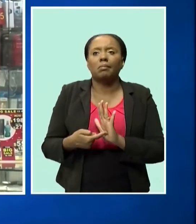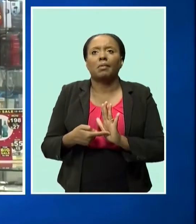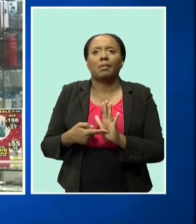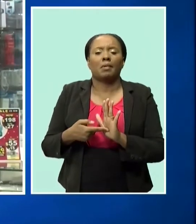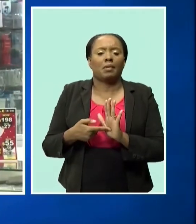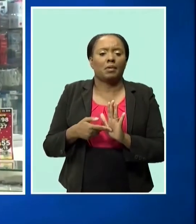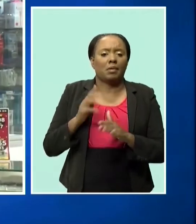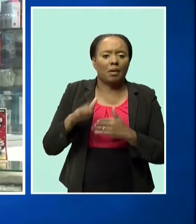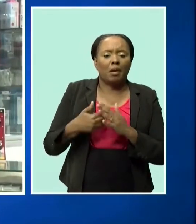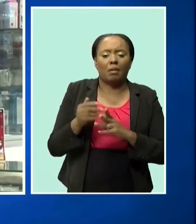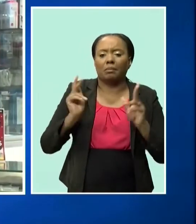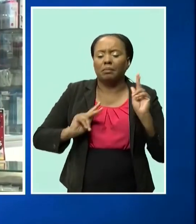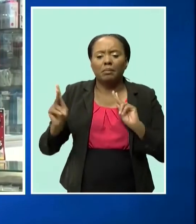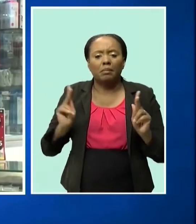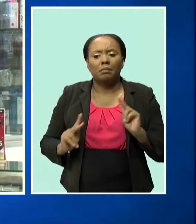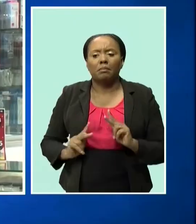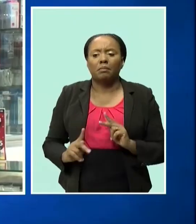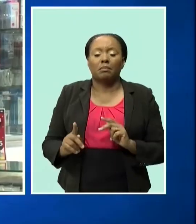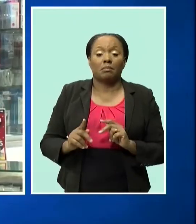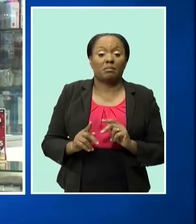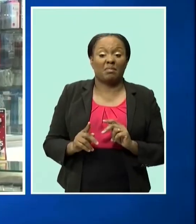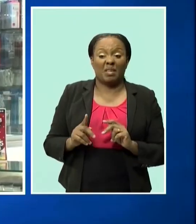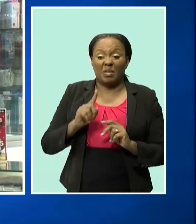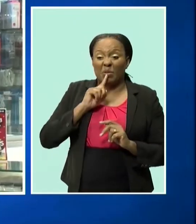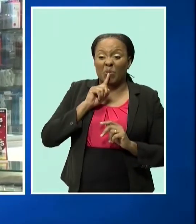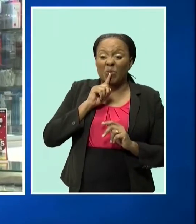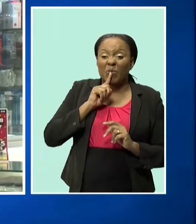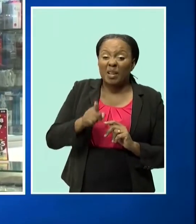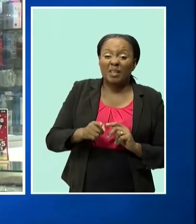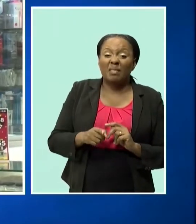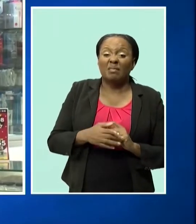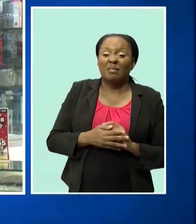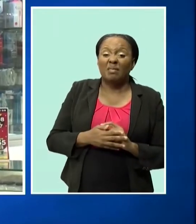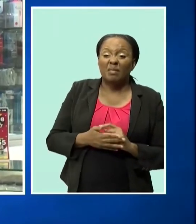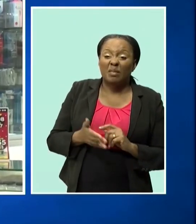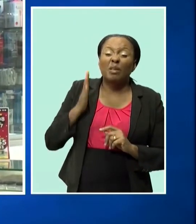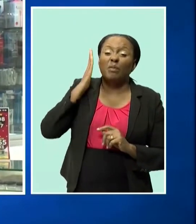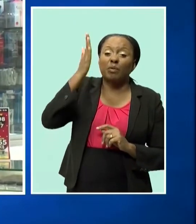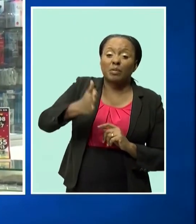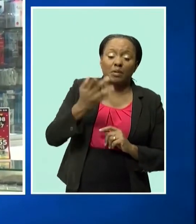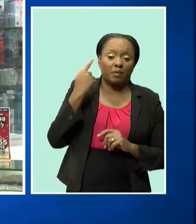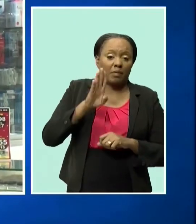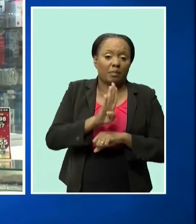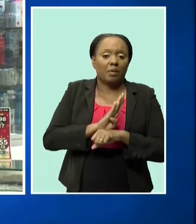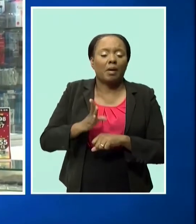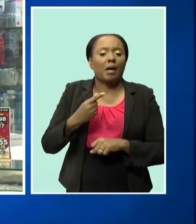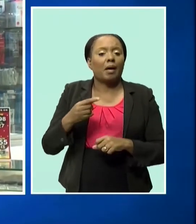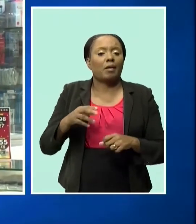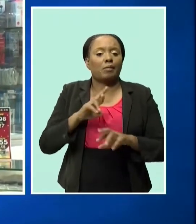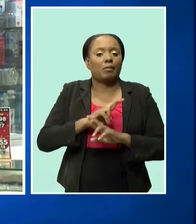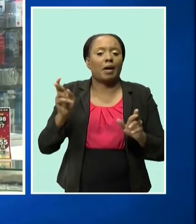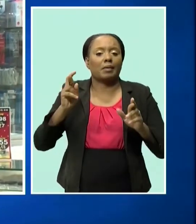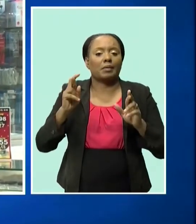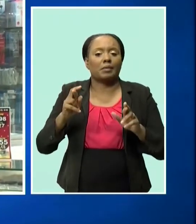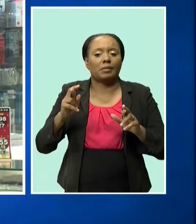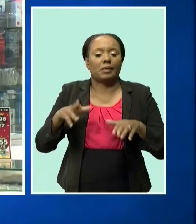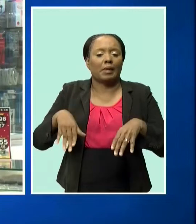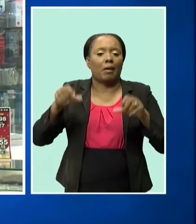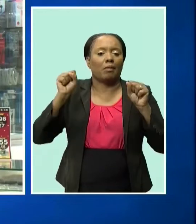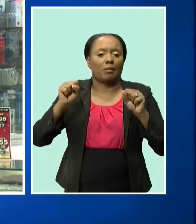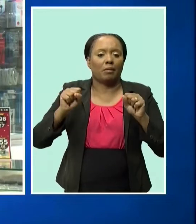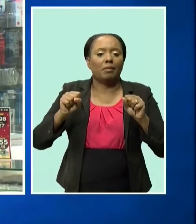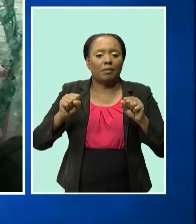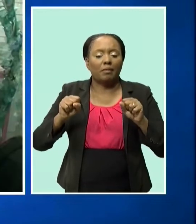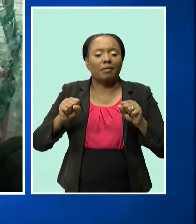sundry that they are indeed the future of this country and that they are indeed ready to take over the reins of running